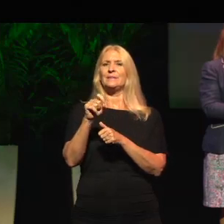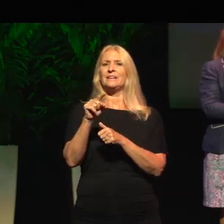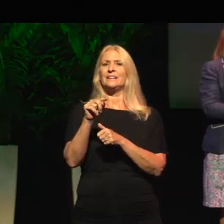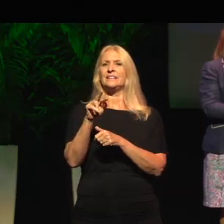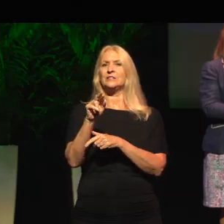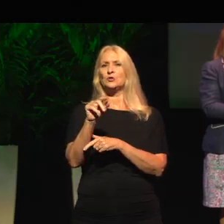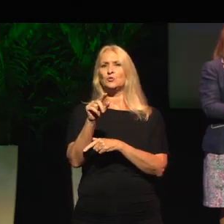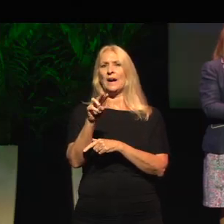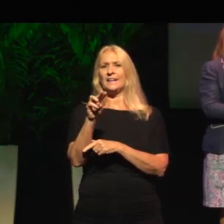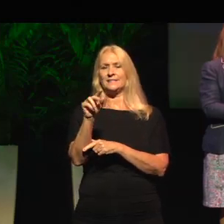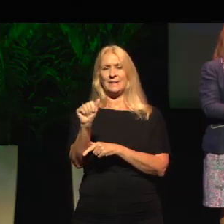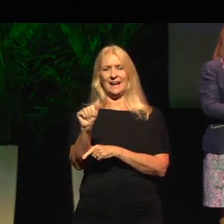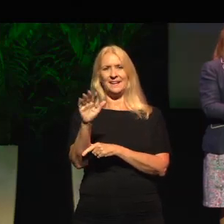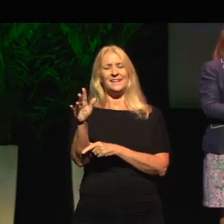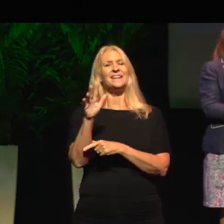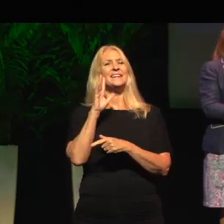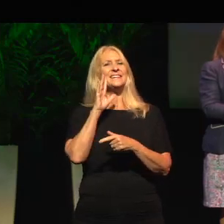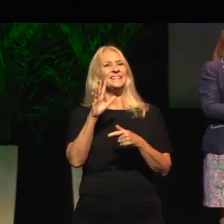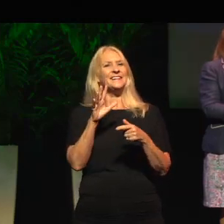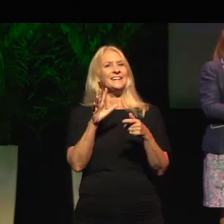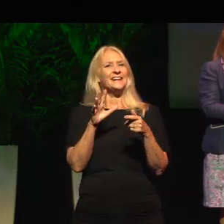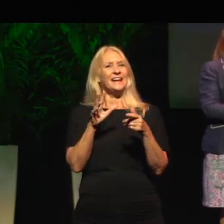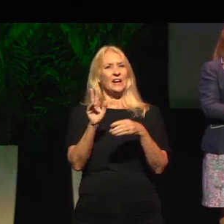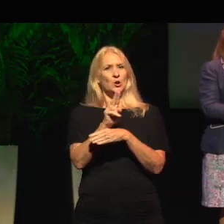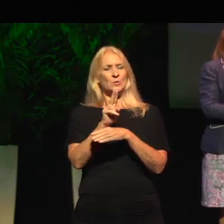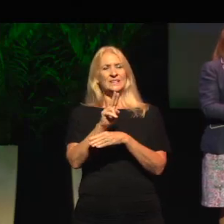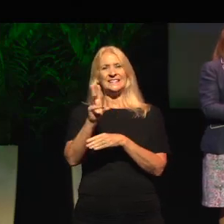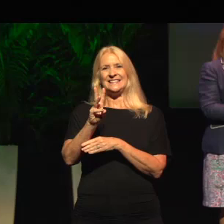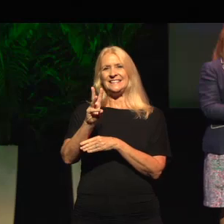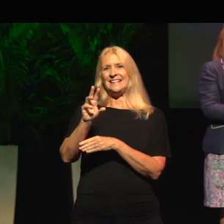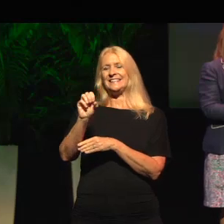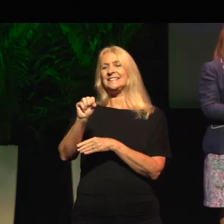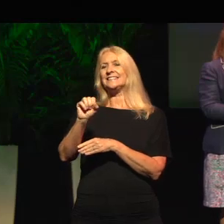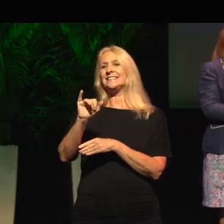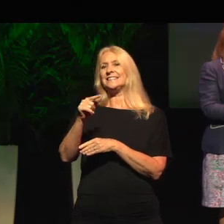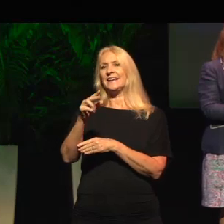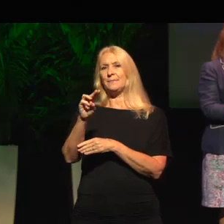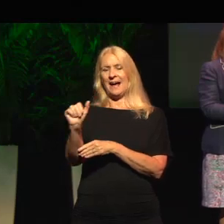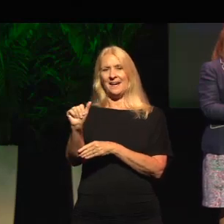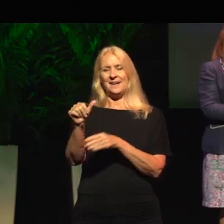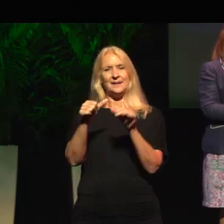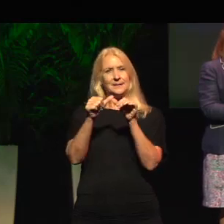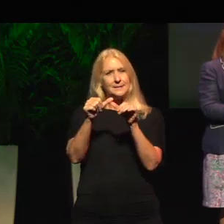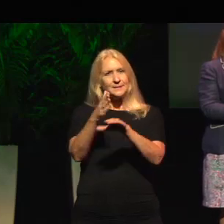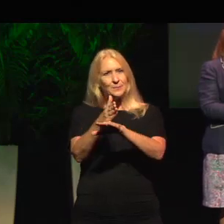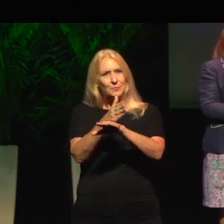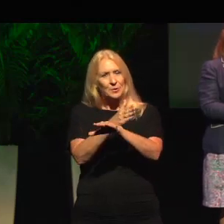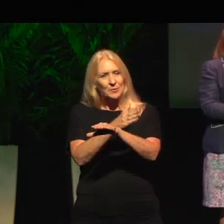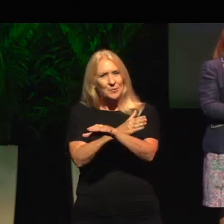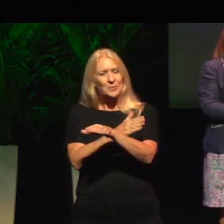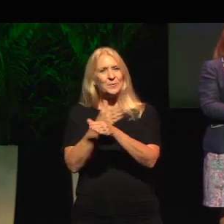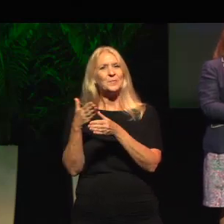Project Development, and using the tools of Six Sigma, a continuous improvement methodology.